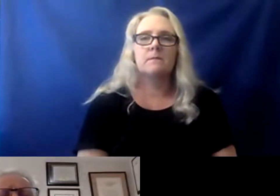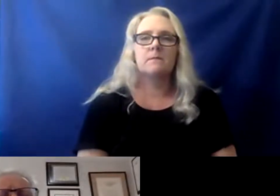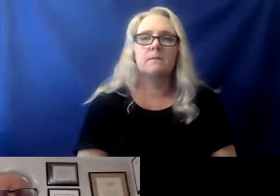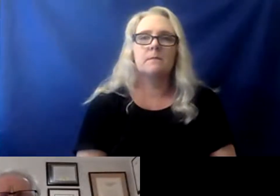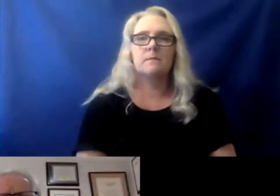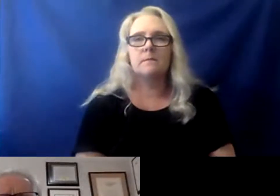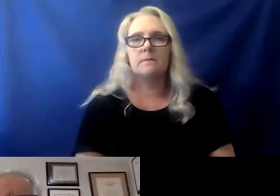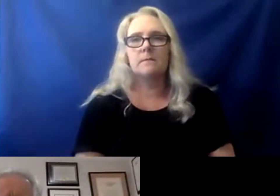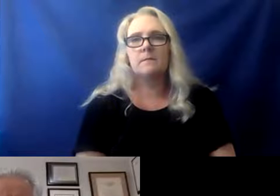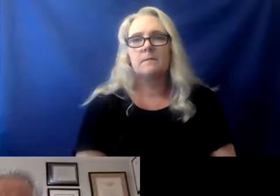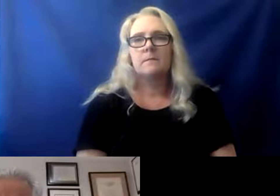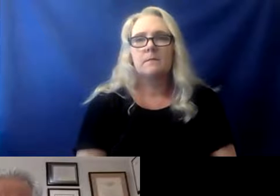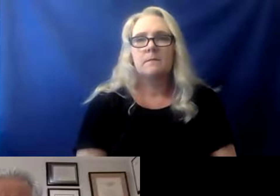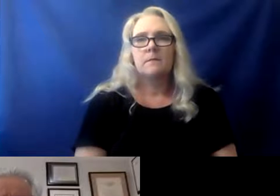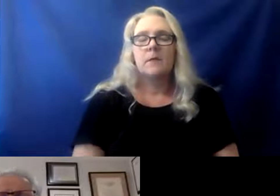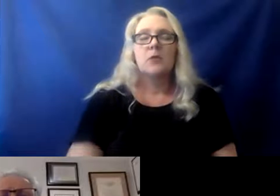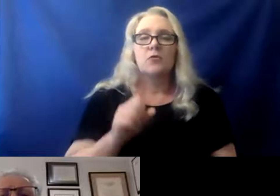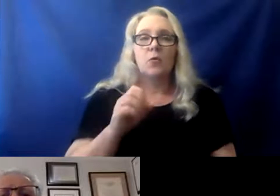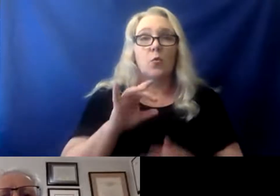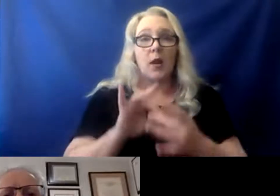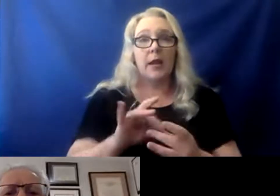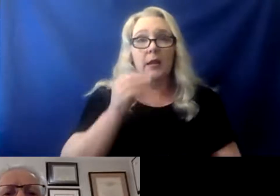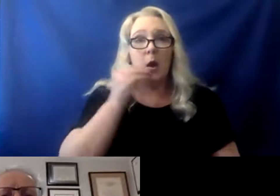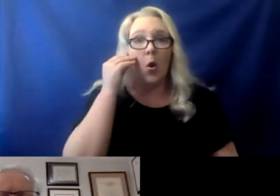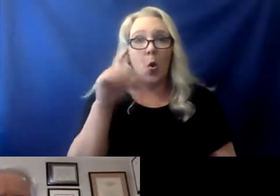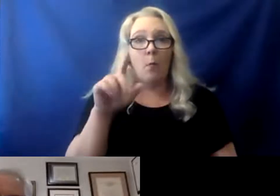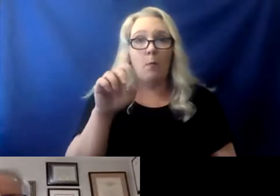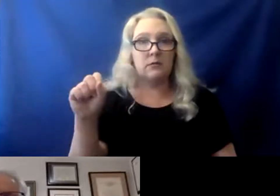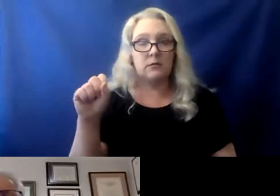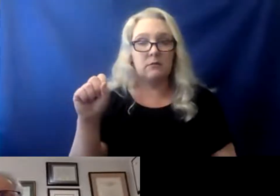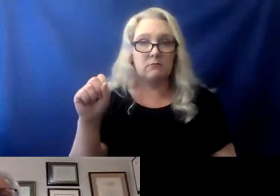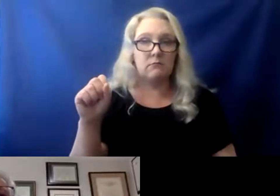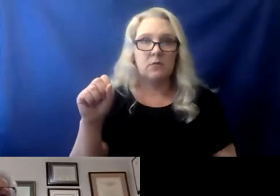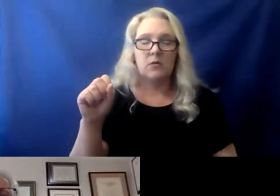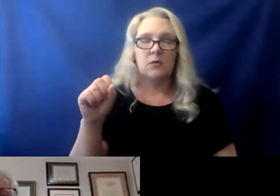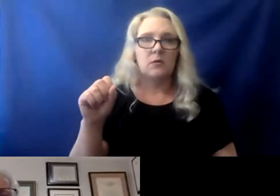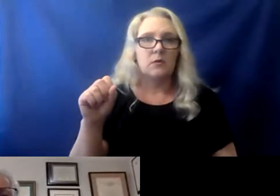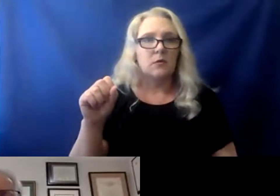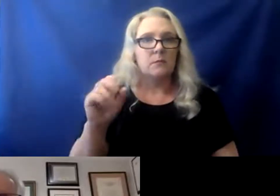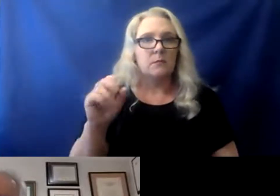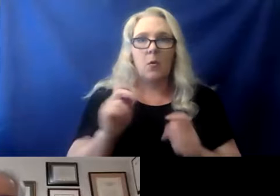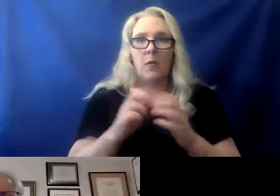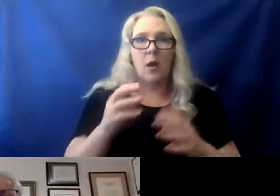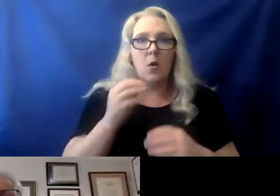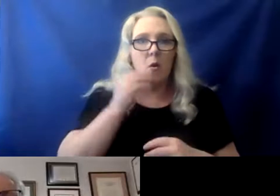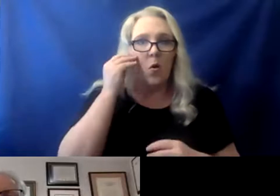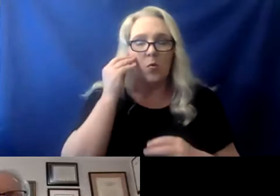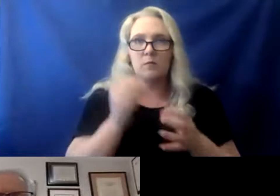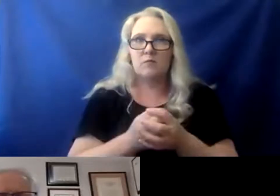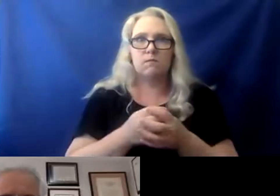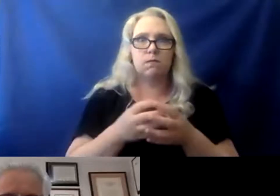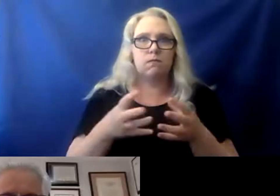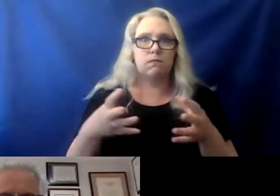with, and that's the issue of homelessness and what appears to be a growing proportion of individuals that